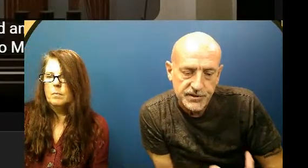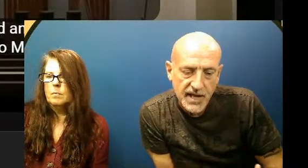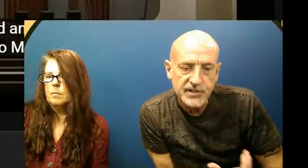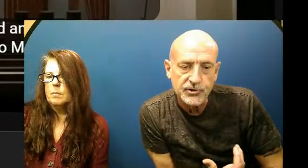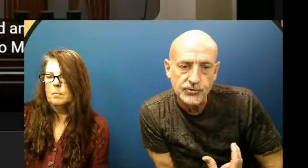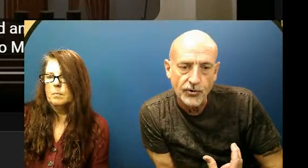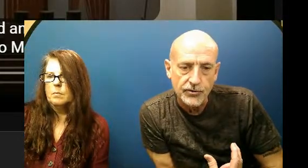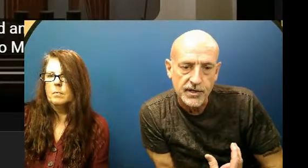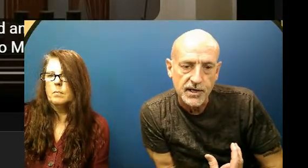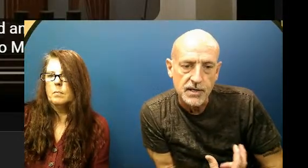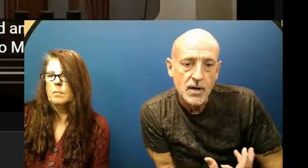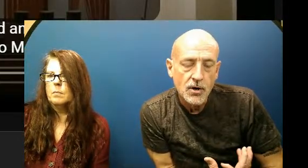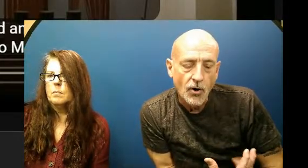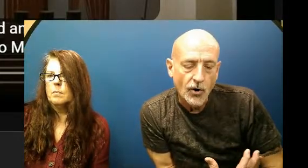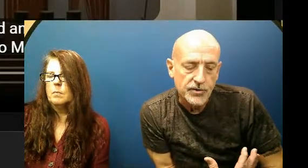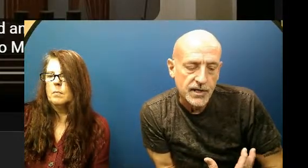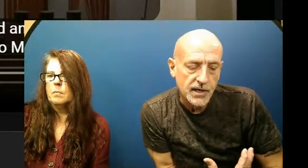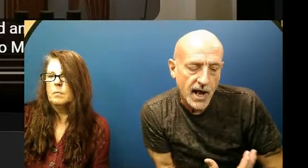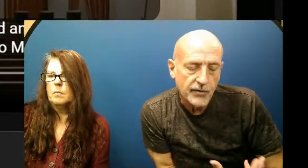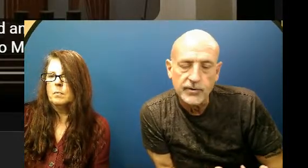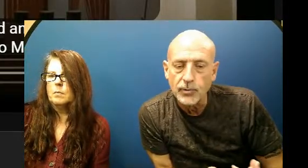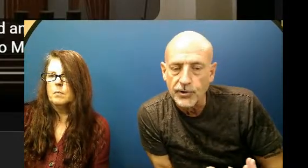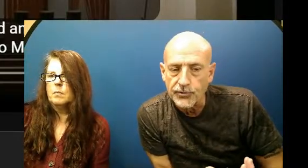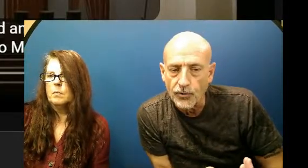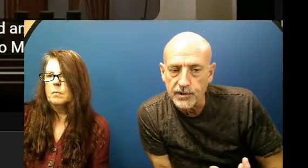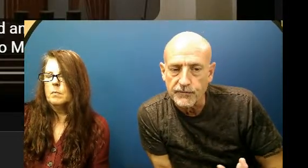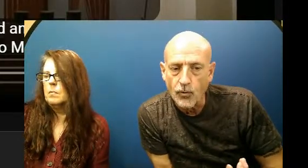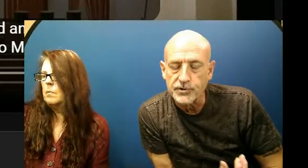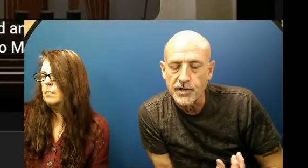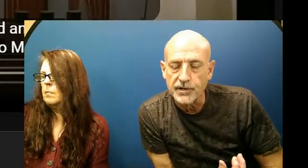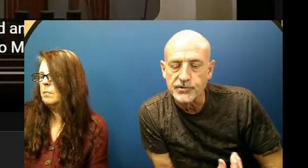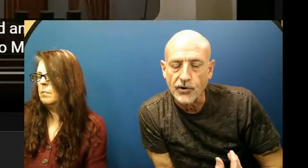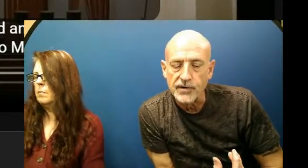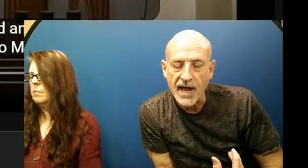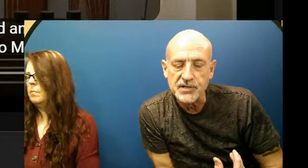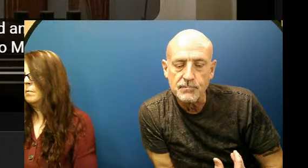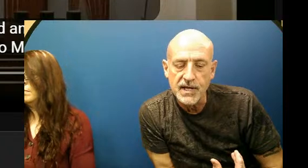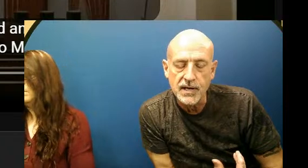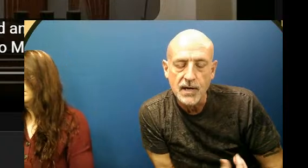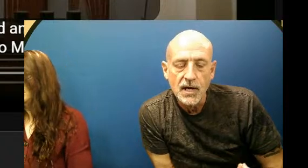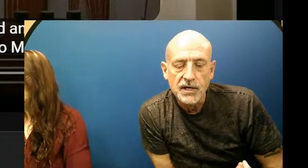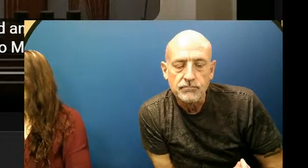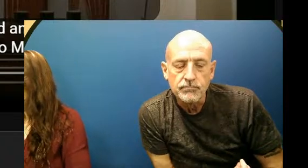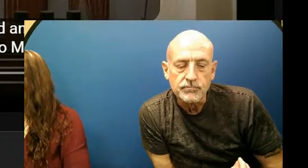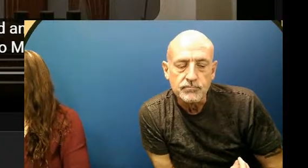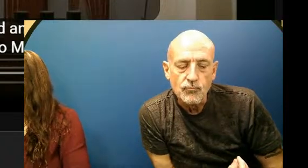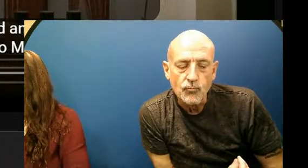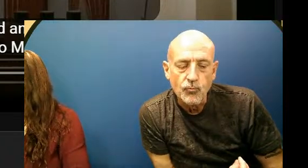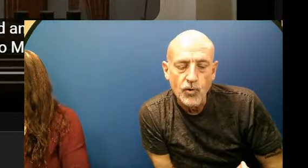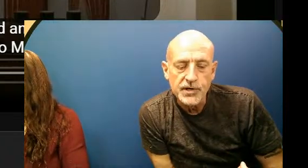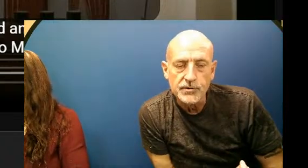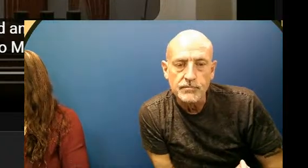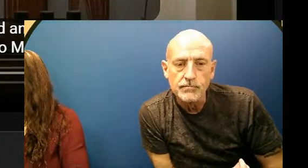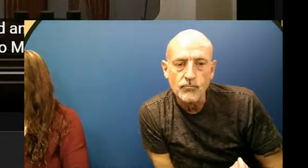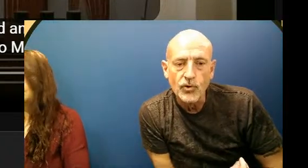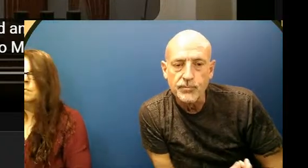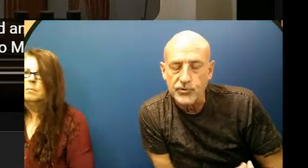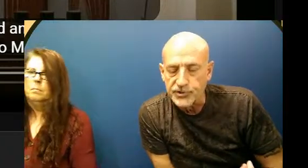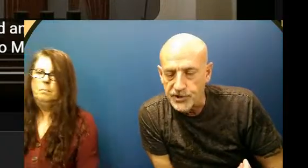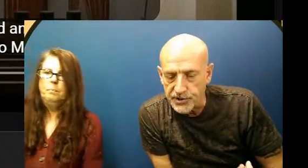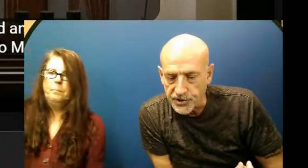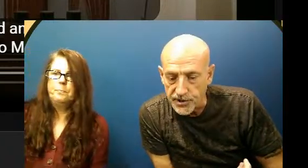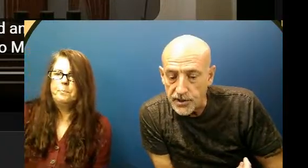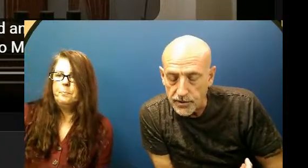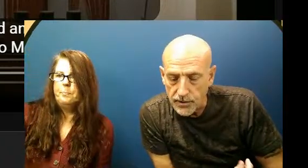establish, the statutes or the equitable authority of courts they assert, has to be written